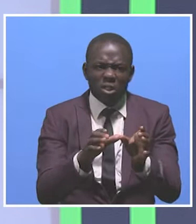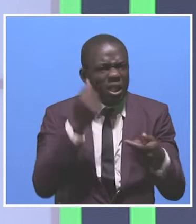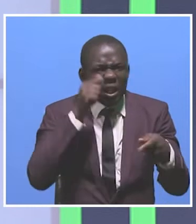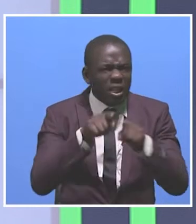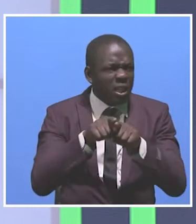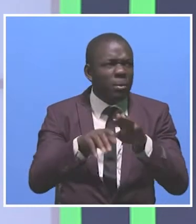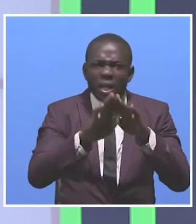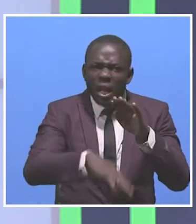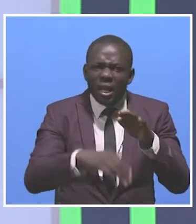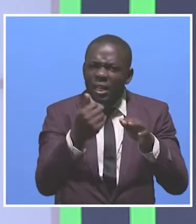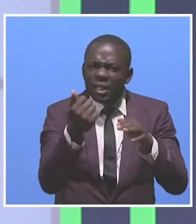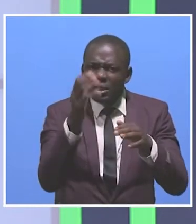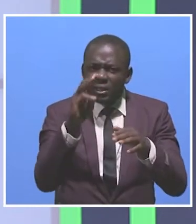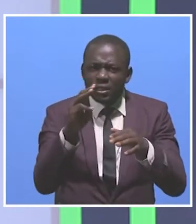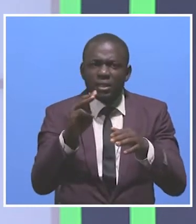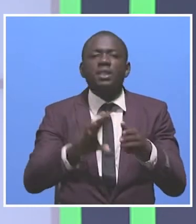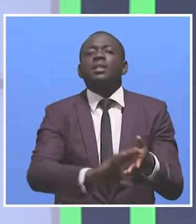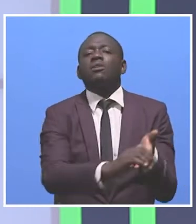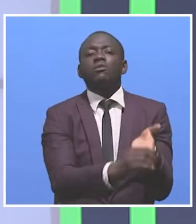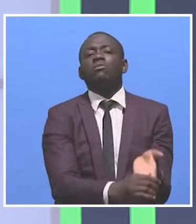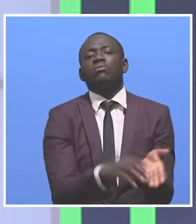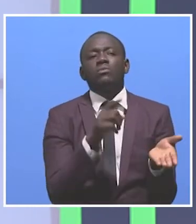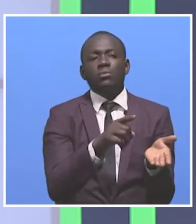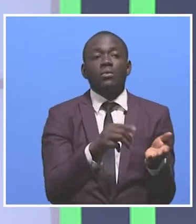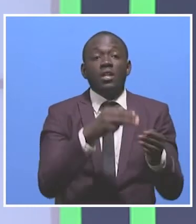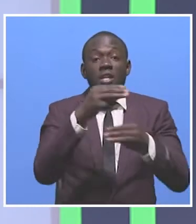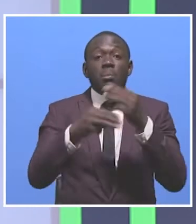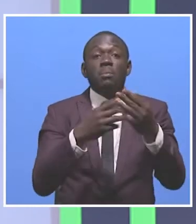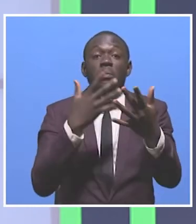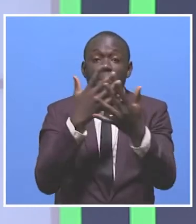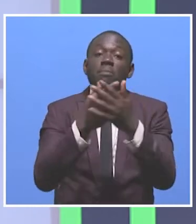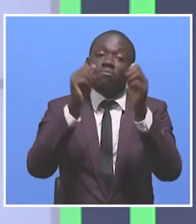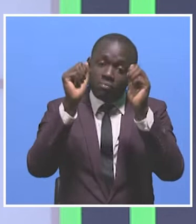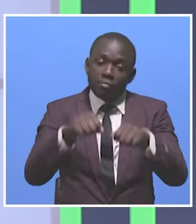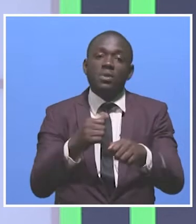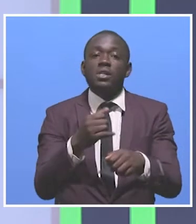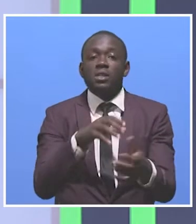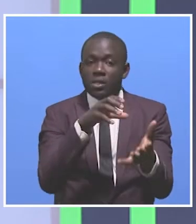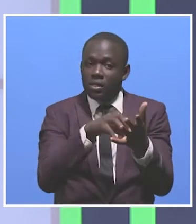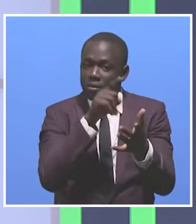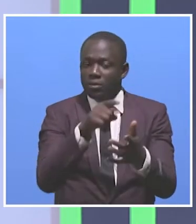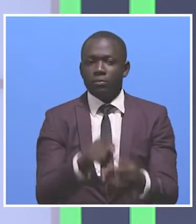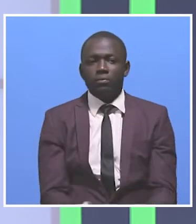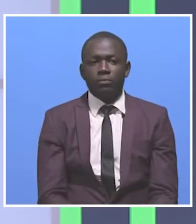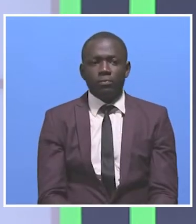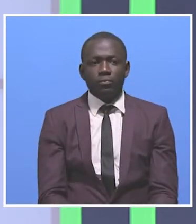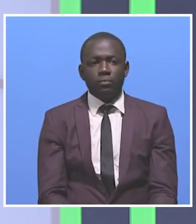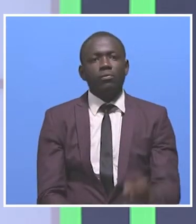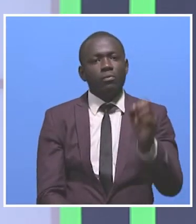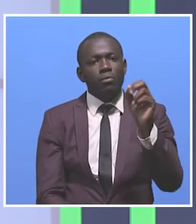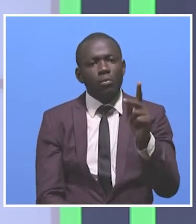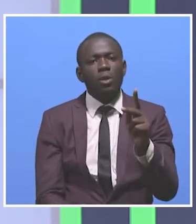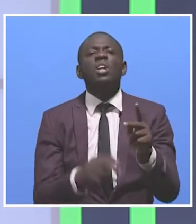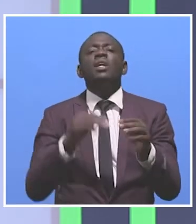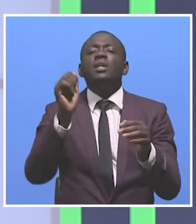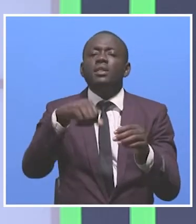is defilement, and it's a prosecutable offense and very jailable. So in that instance, okay, together